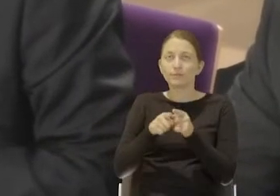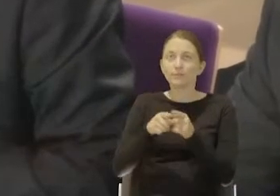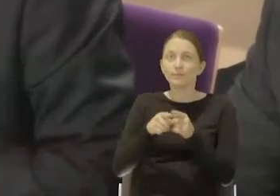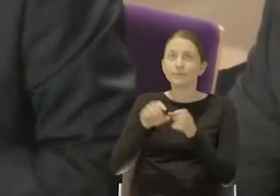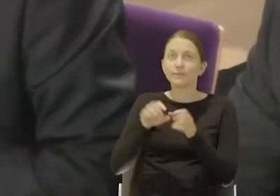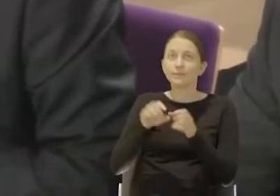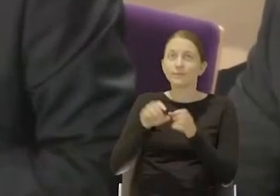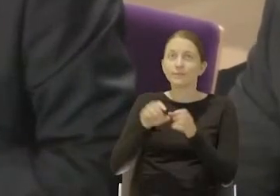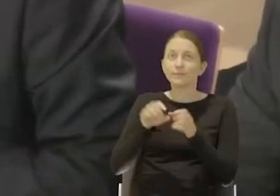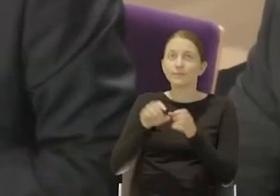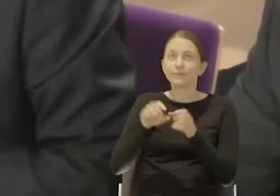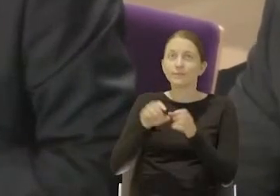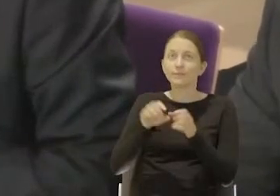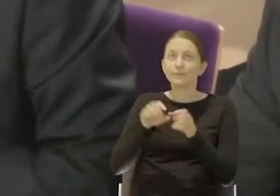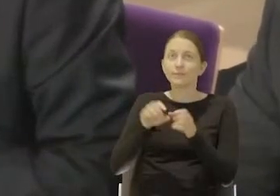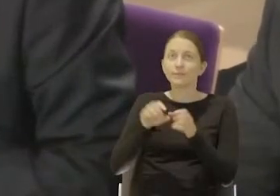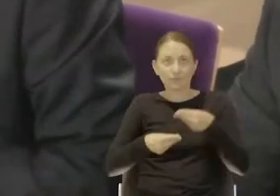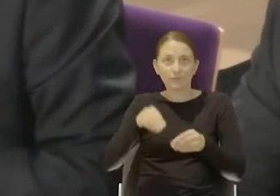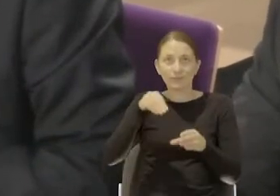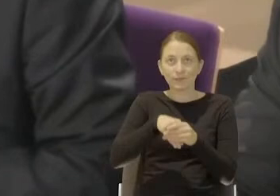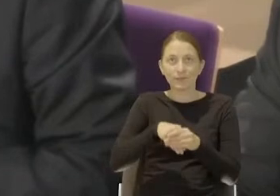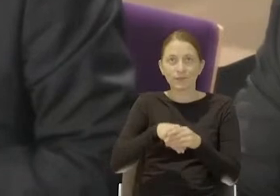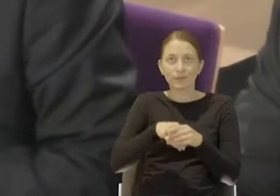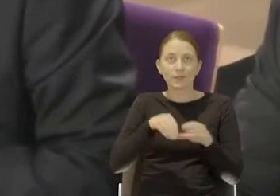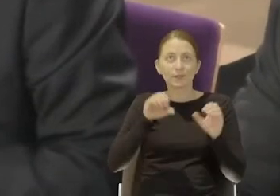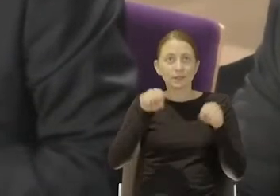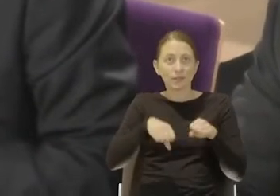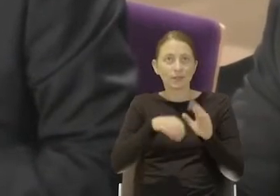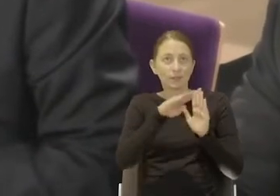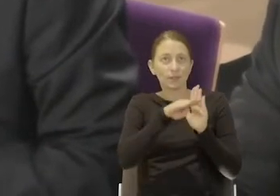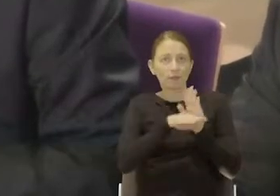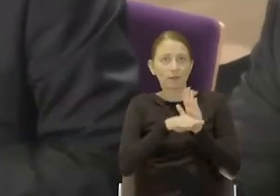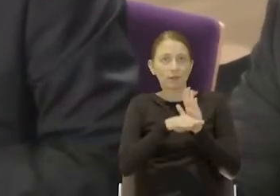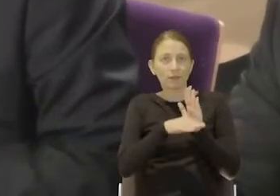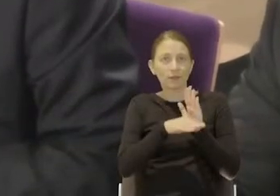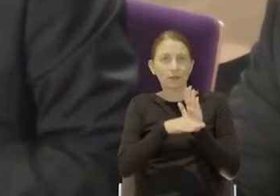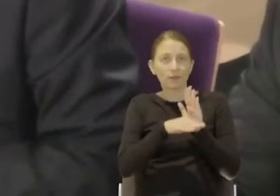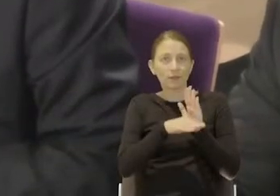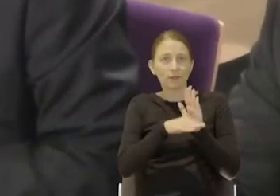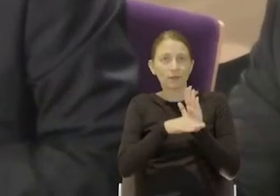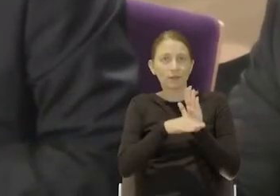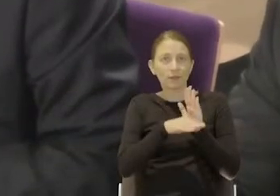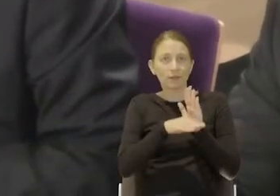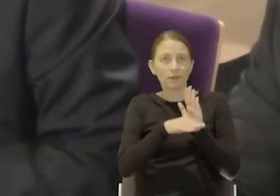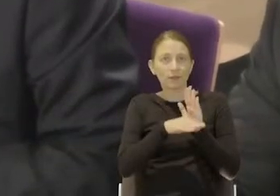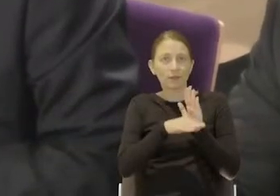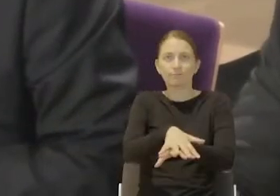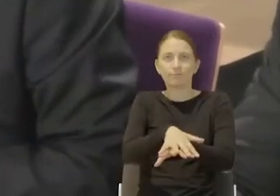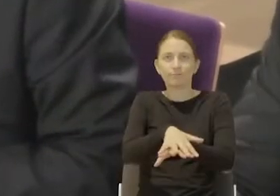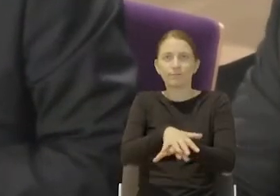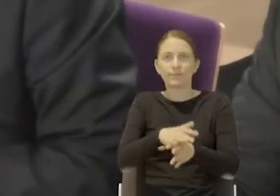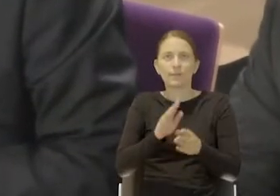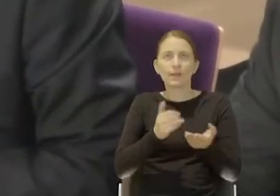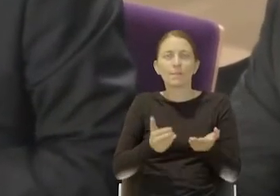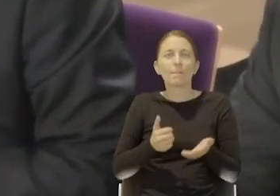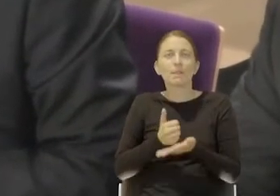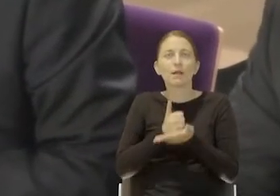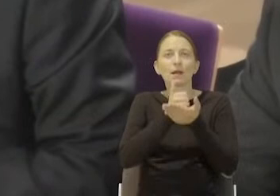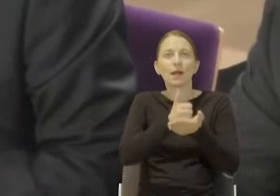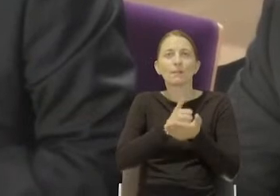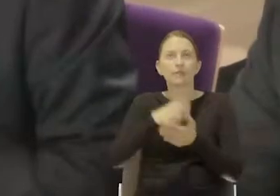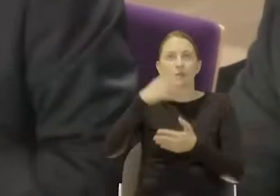end. I could also mention a special program dedicated to integration and support of